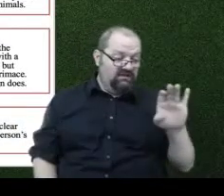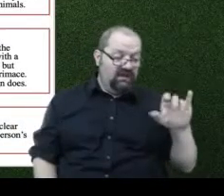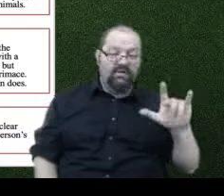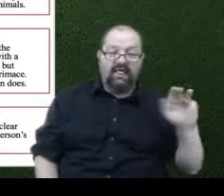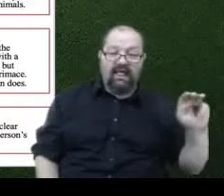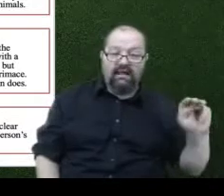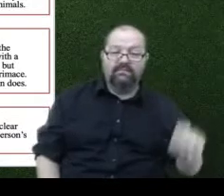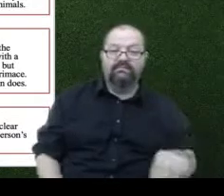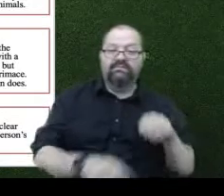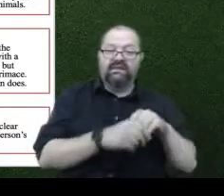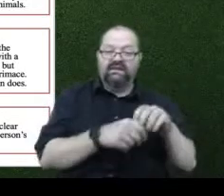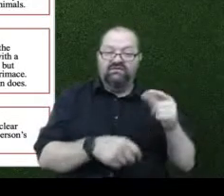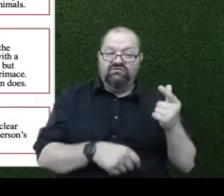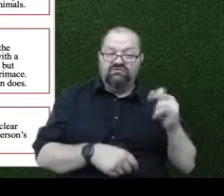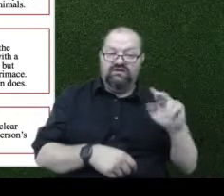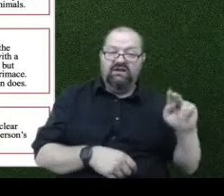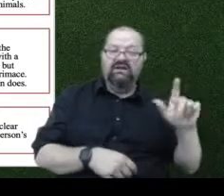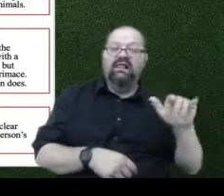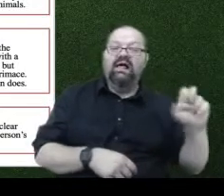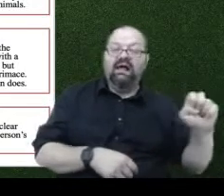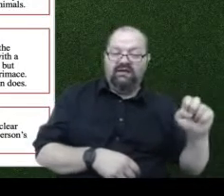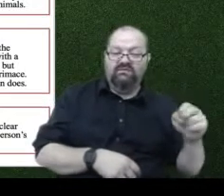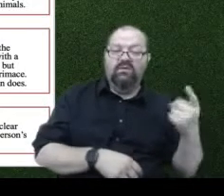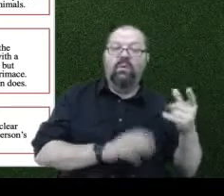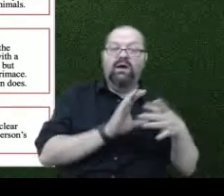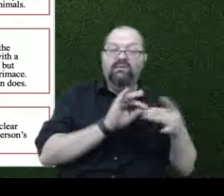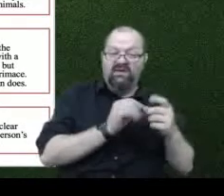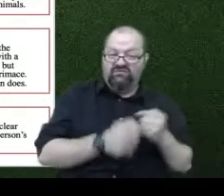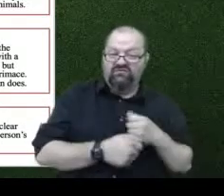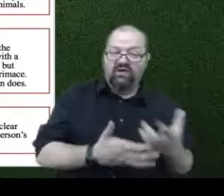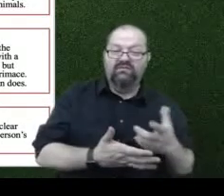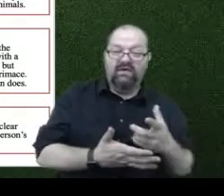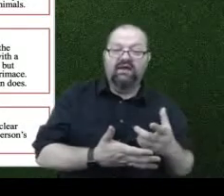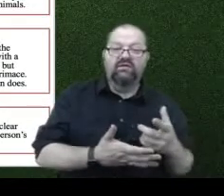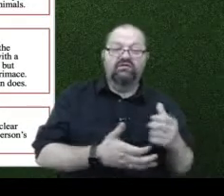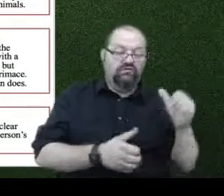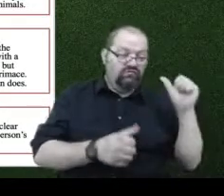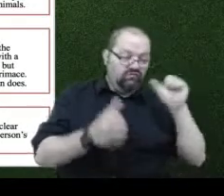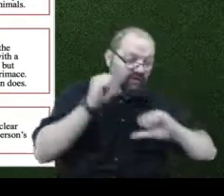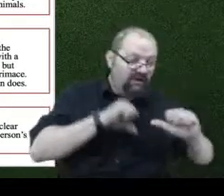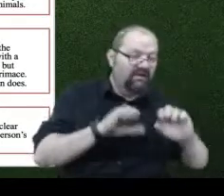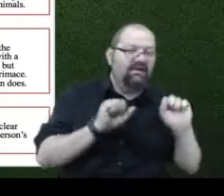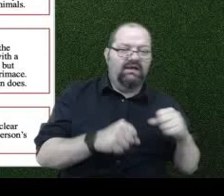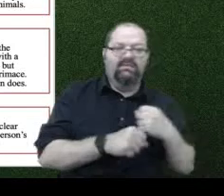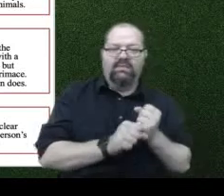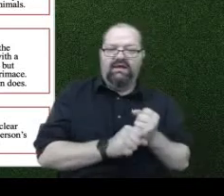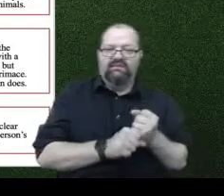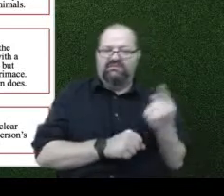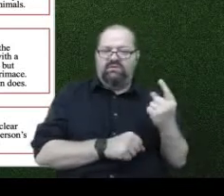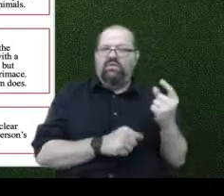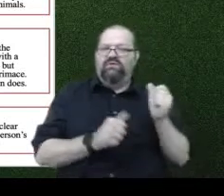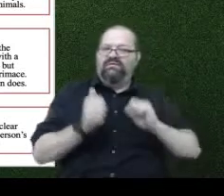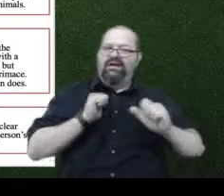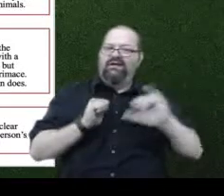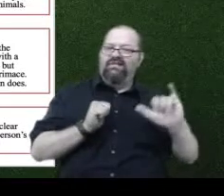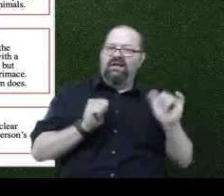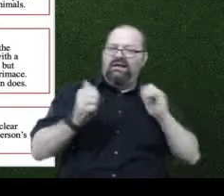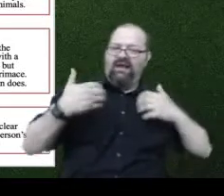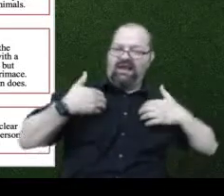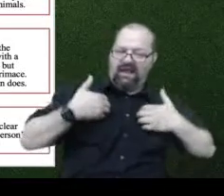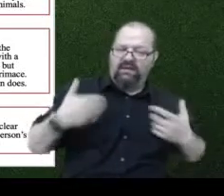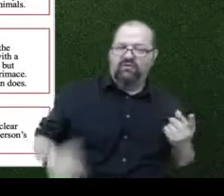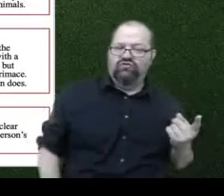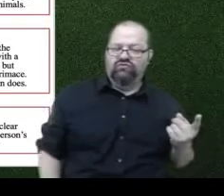message William Hogarth conveys is that drinking liquor can make people act like animals. And then we've got a few pieces